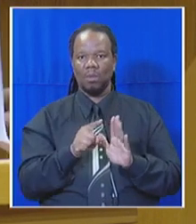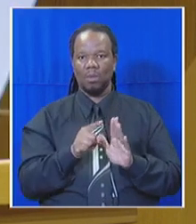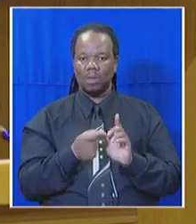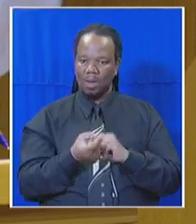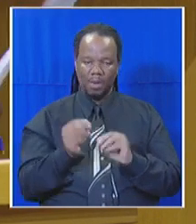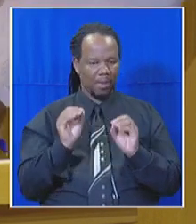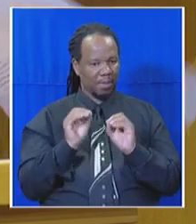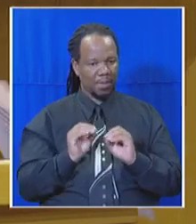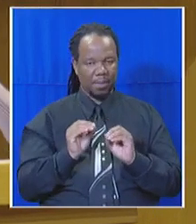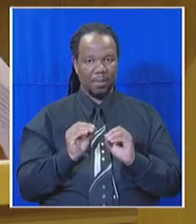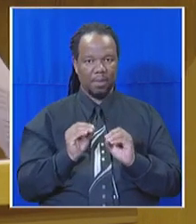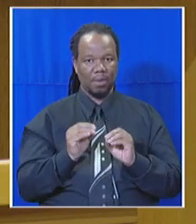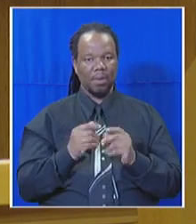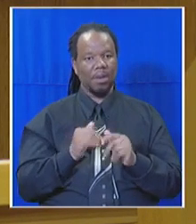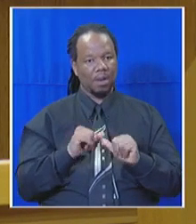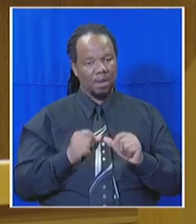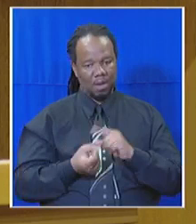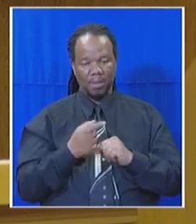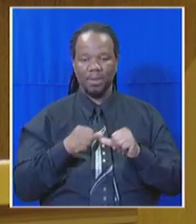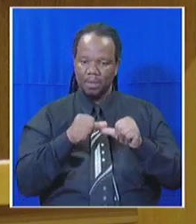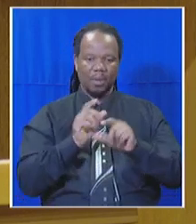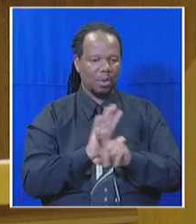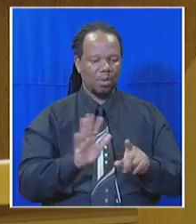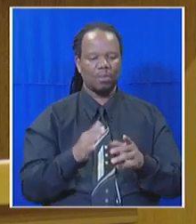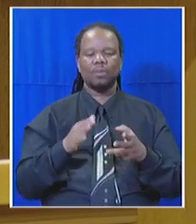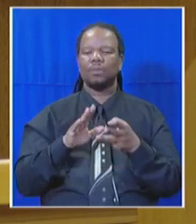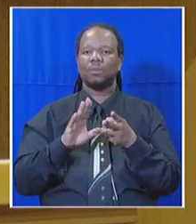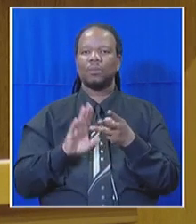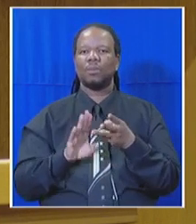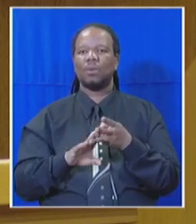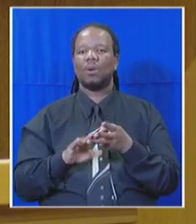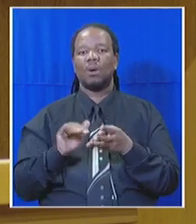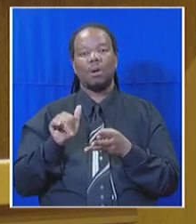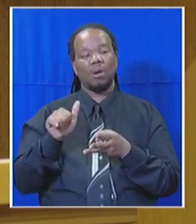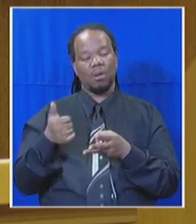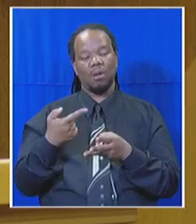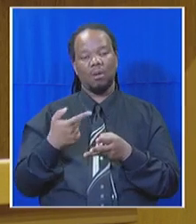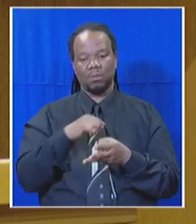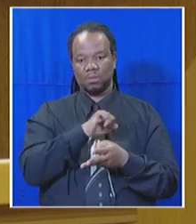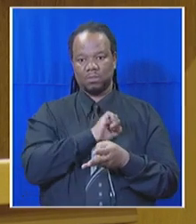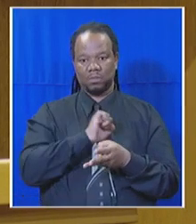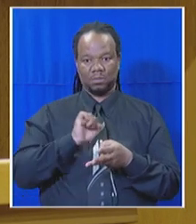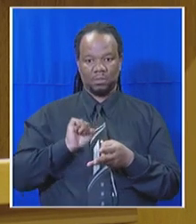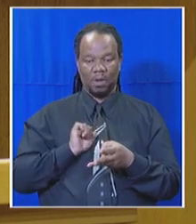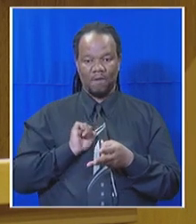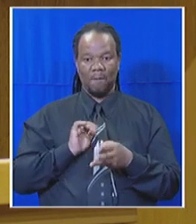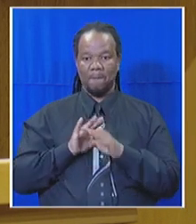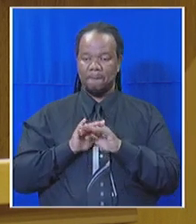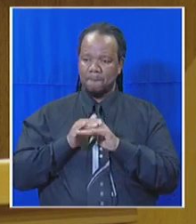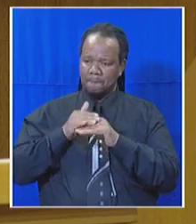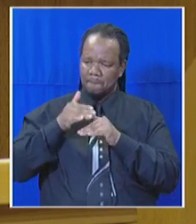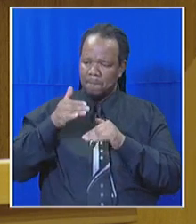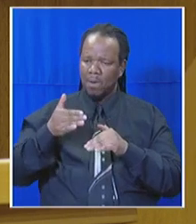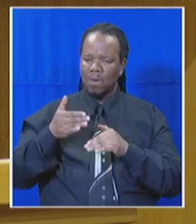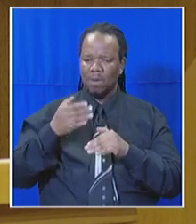going forthwith. The high rate of staff turnover must also be investigated as it is